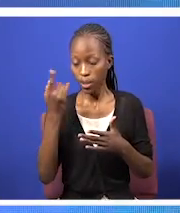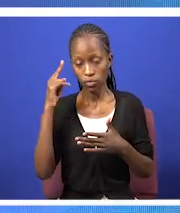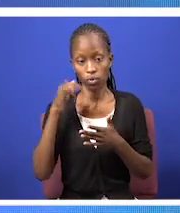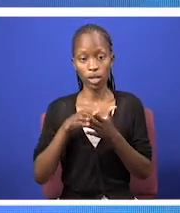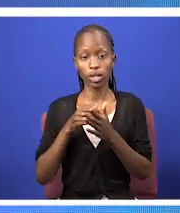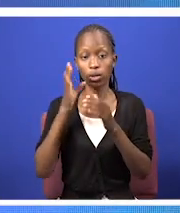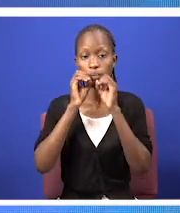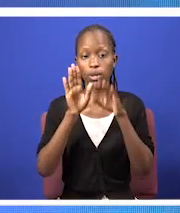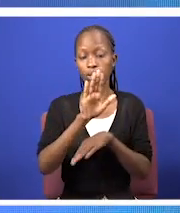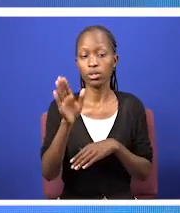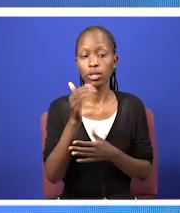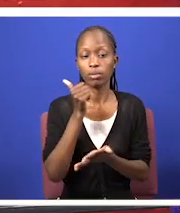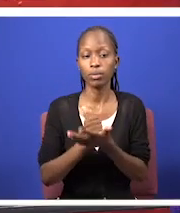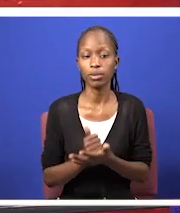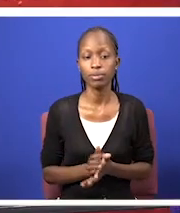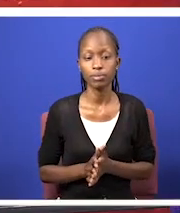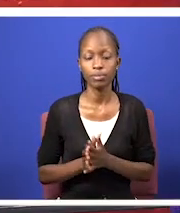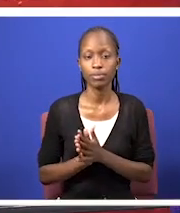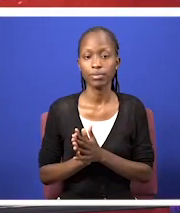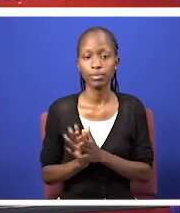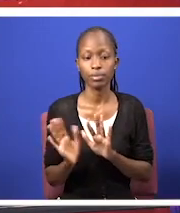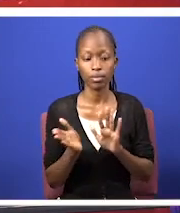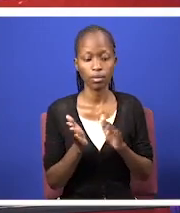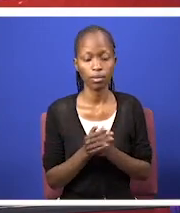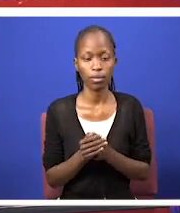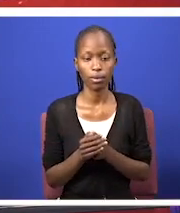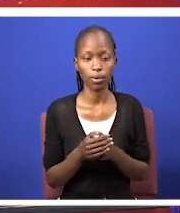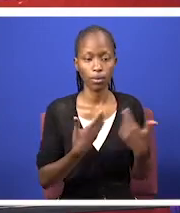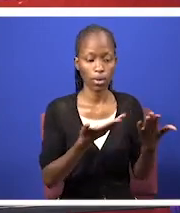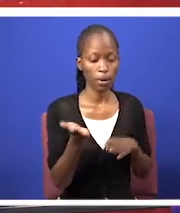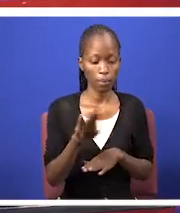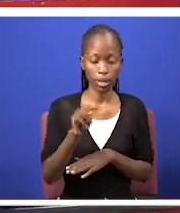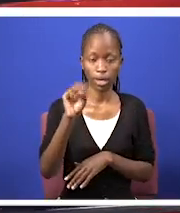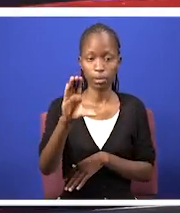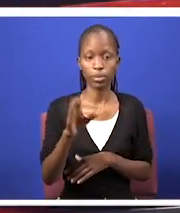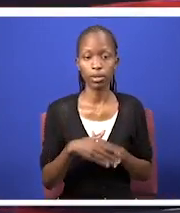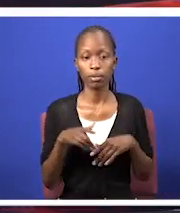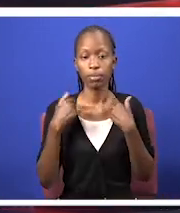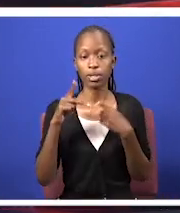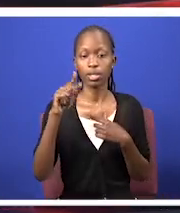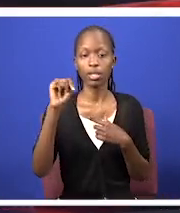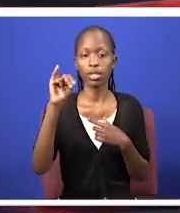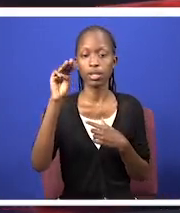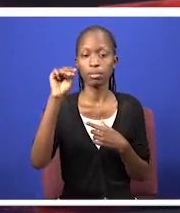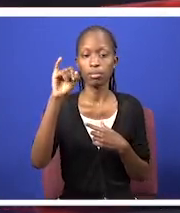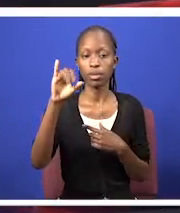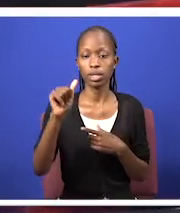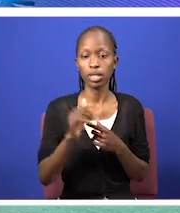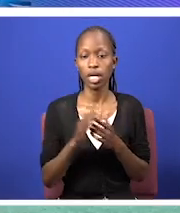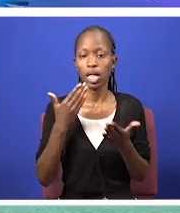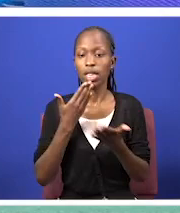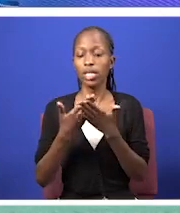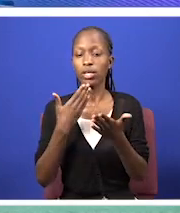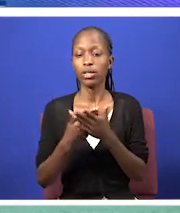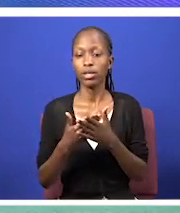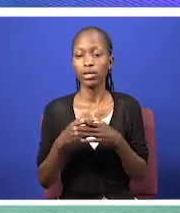for it. God bless you. Amen. Handing over now to our moderator, the Reverend Kimasha.